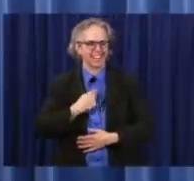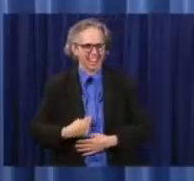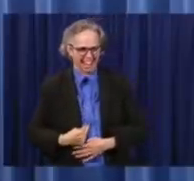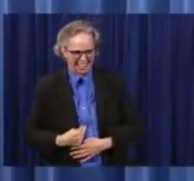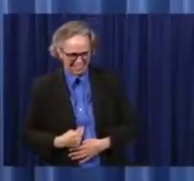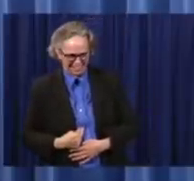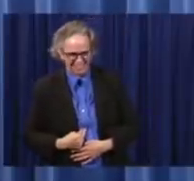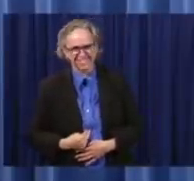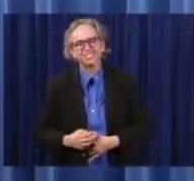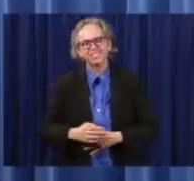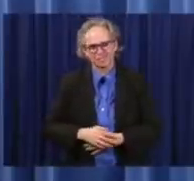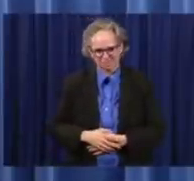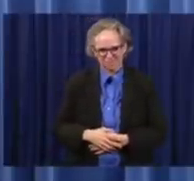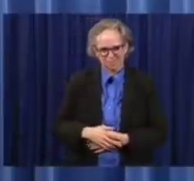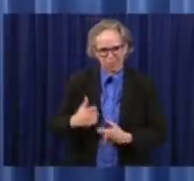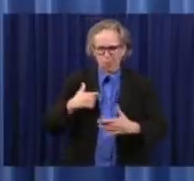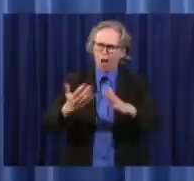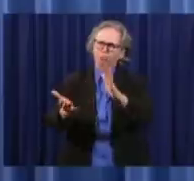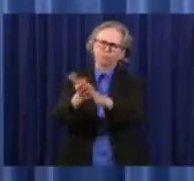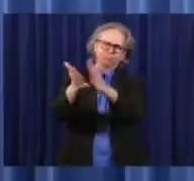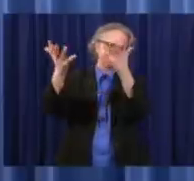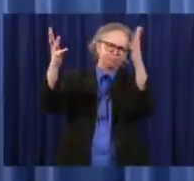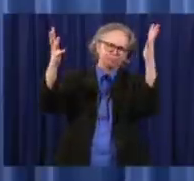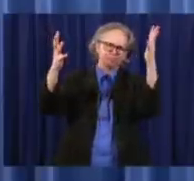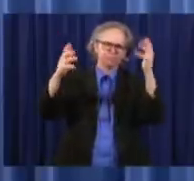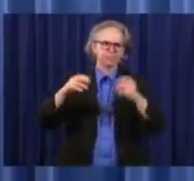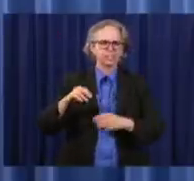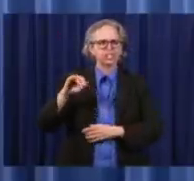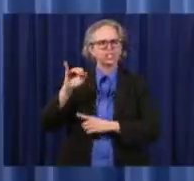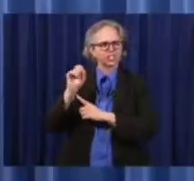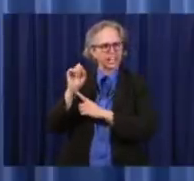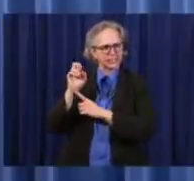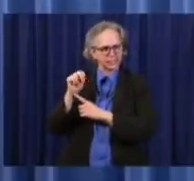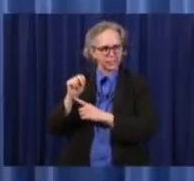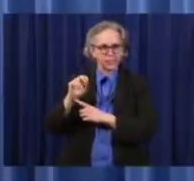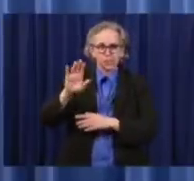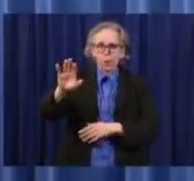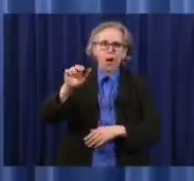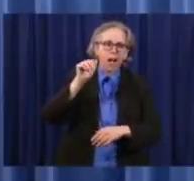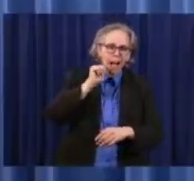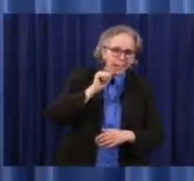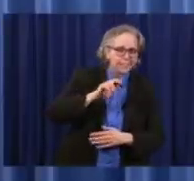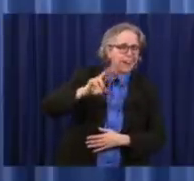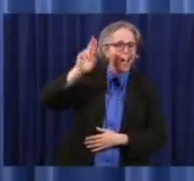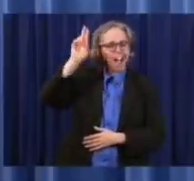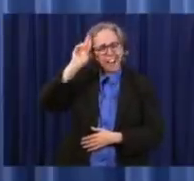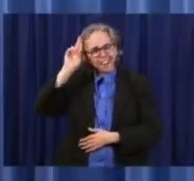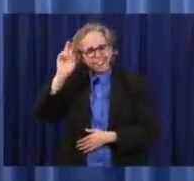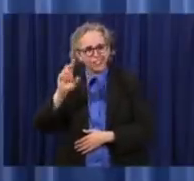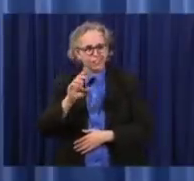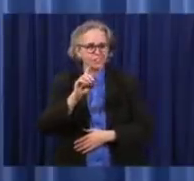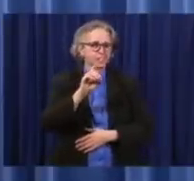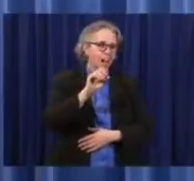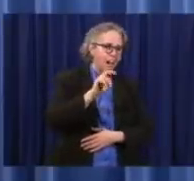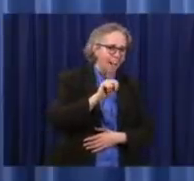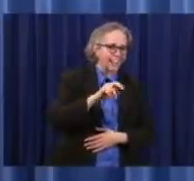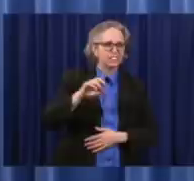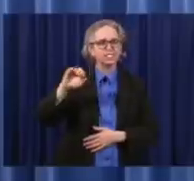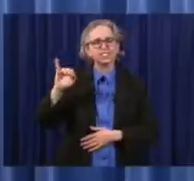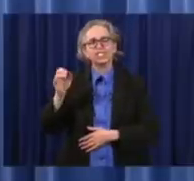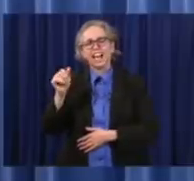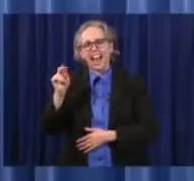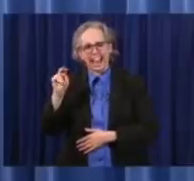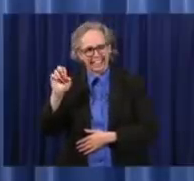and I want to give a shout out to Jason's aunt and uncle, Don and Janet Hadley.